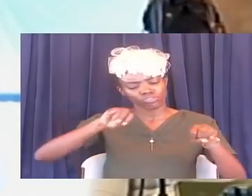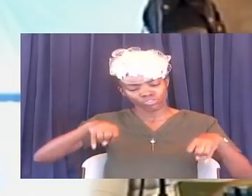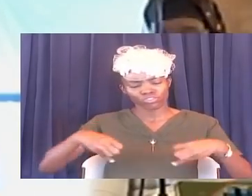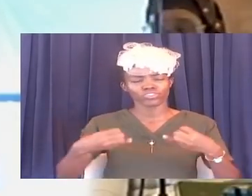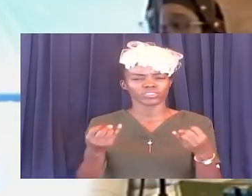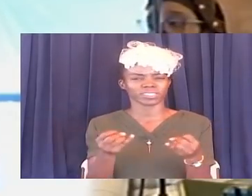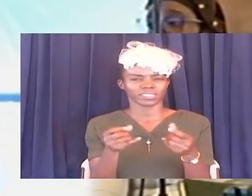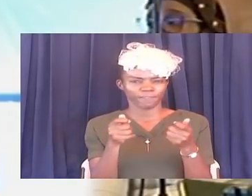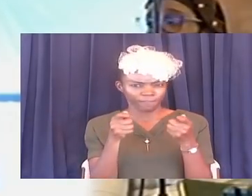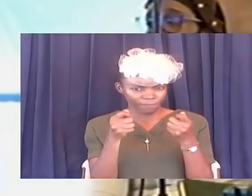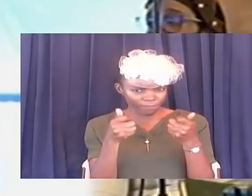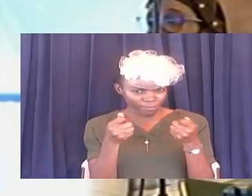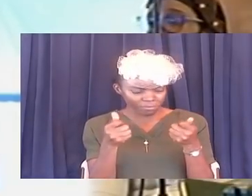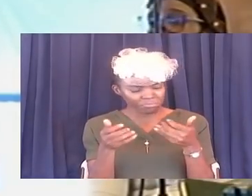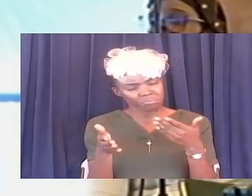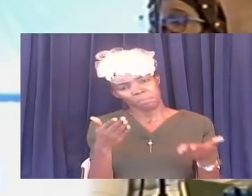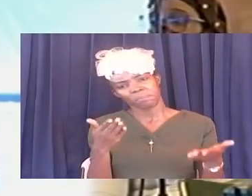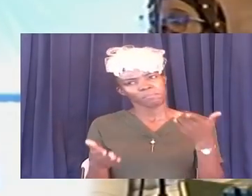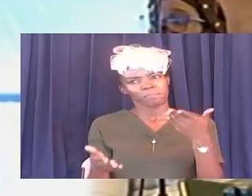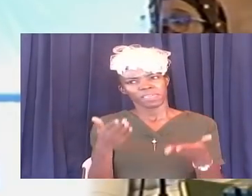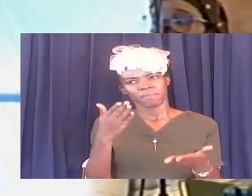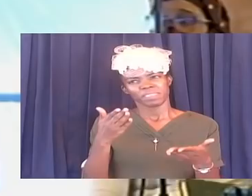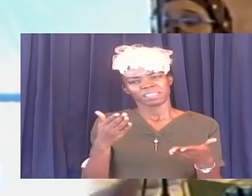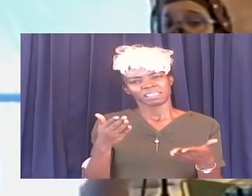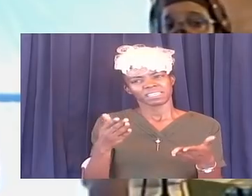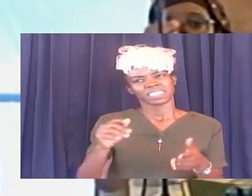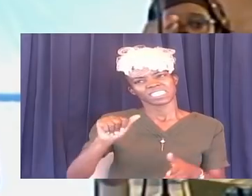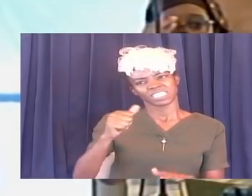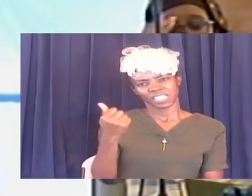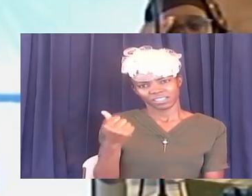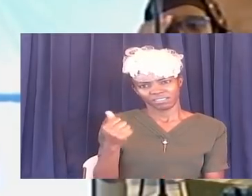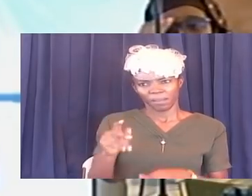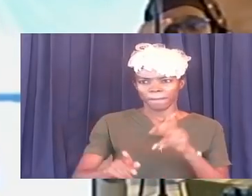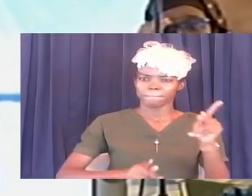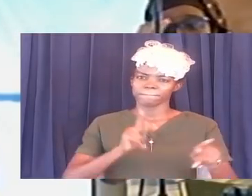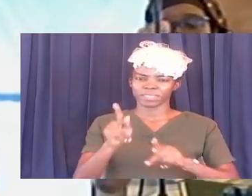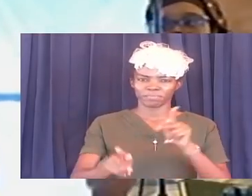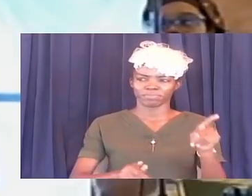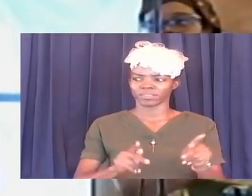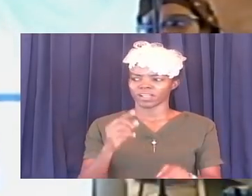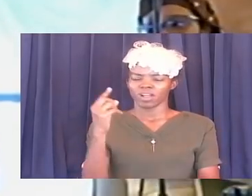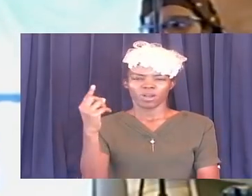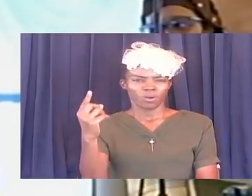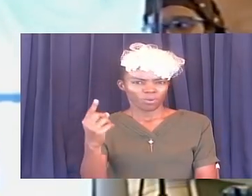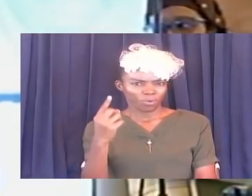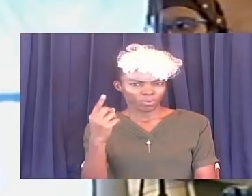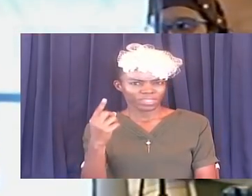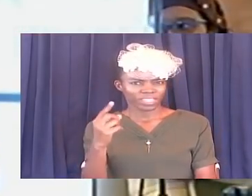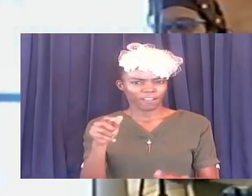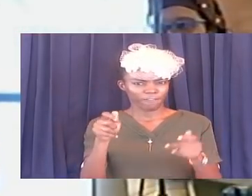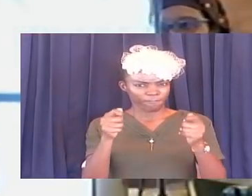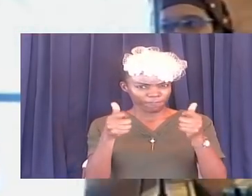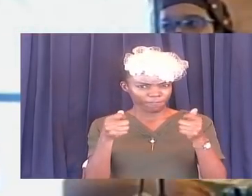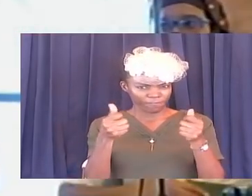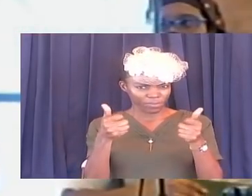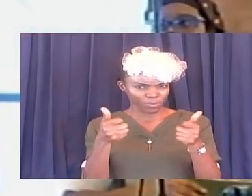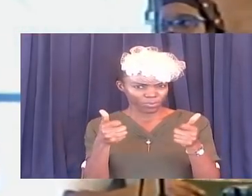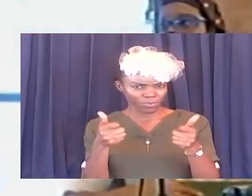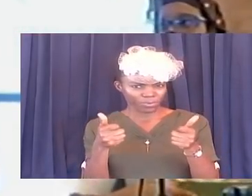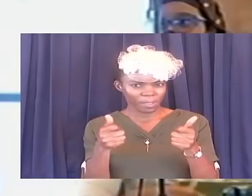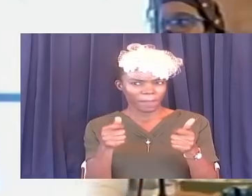maybe just 10. And it is saying that only just that few find